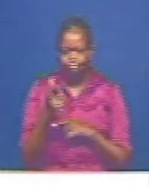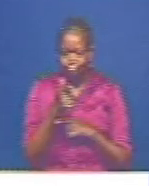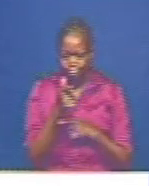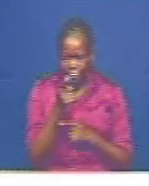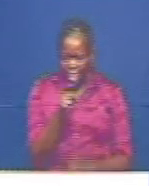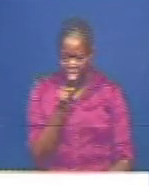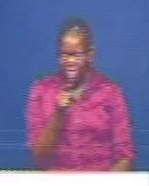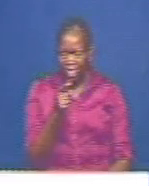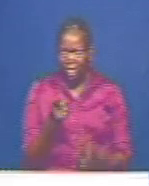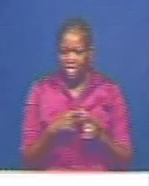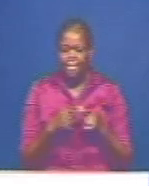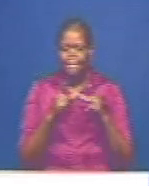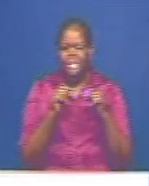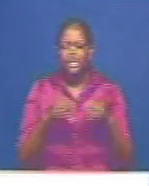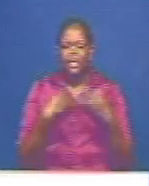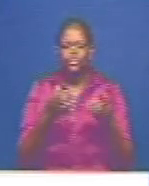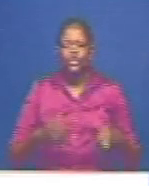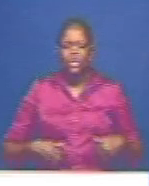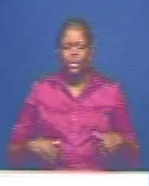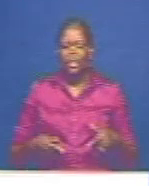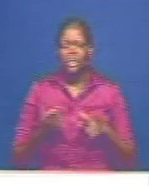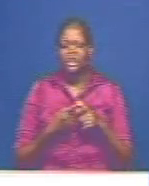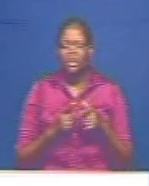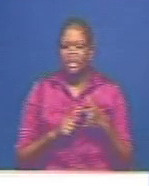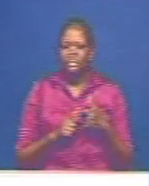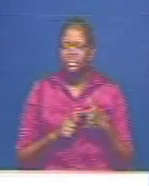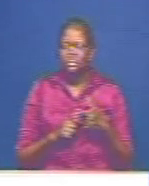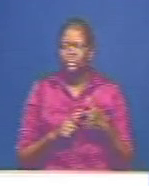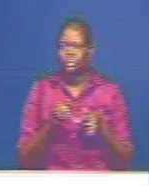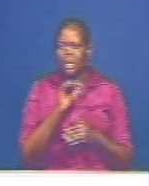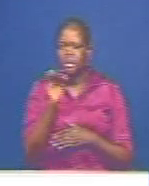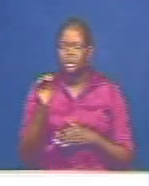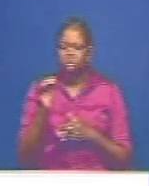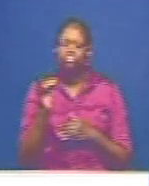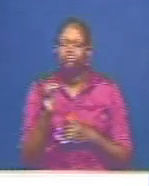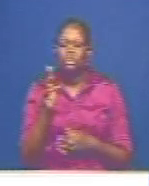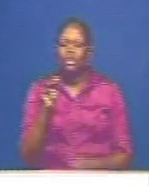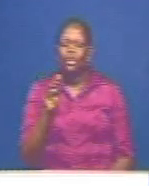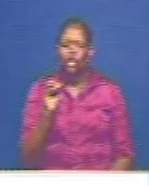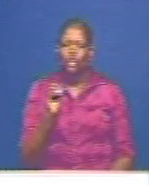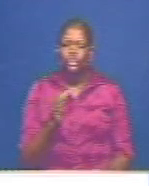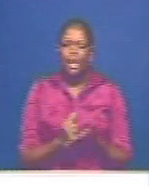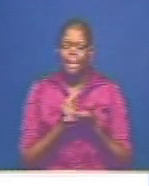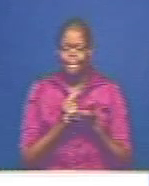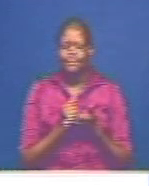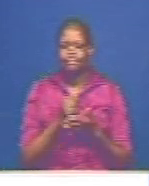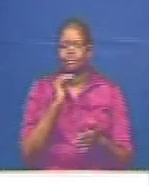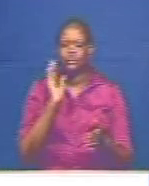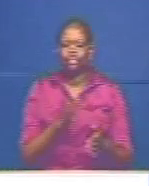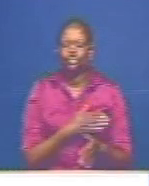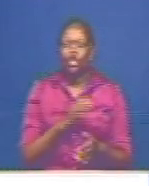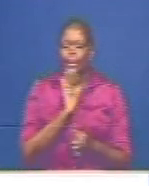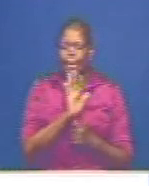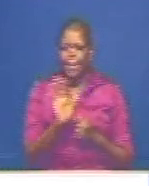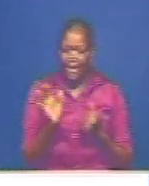Yep. Just a message to young people. Then from mm-hmm. there, mm-hmm. I request a producer, Mugo, just to wind up this show with your music. Yeah, your okay. camera should be down